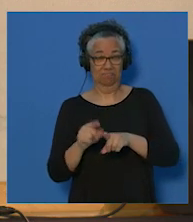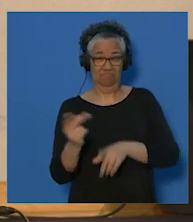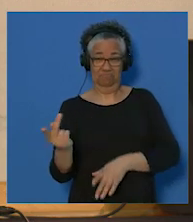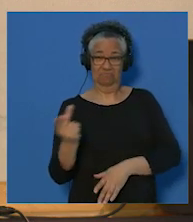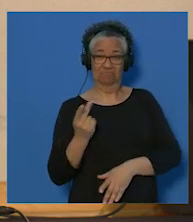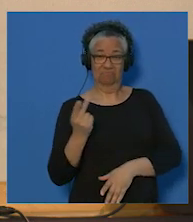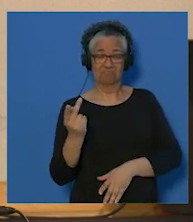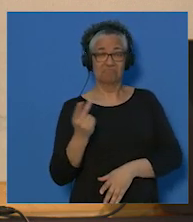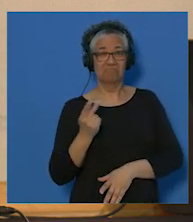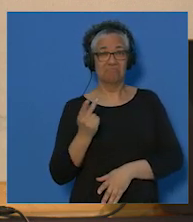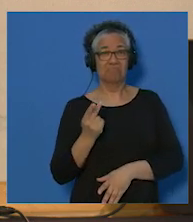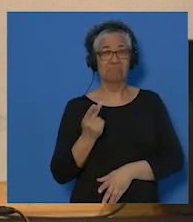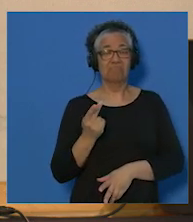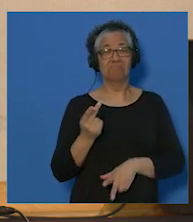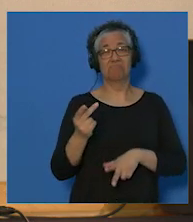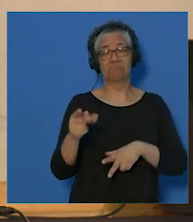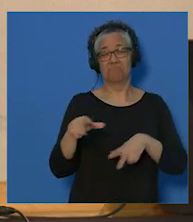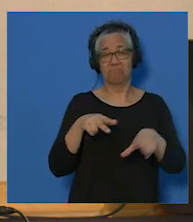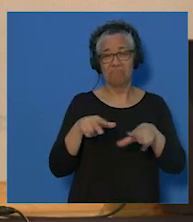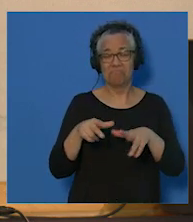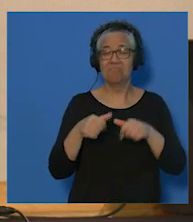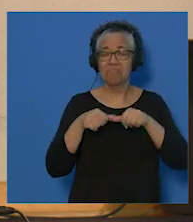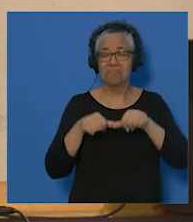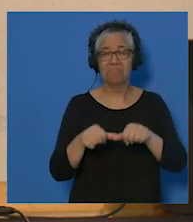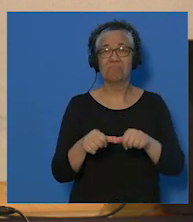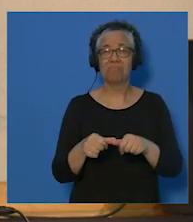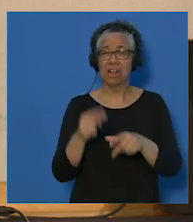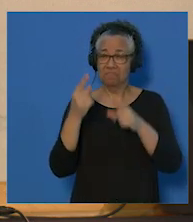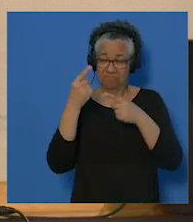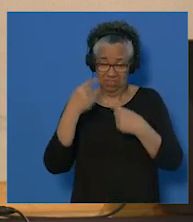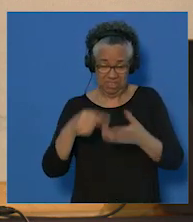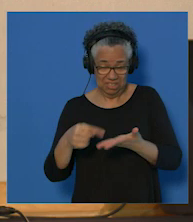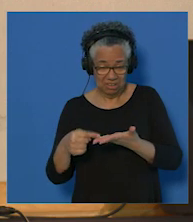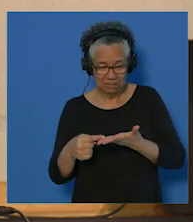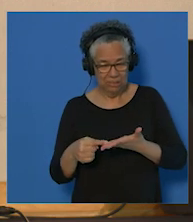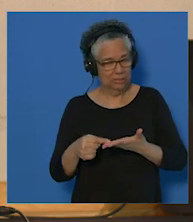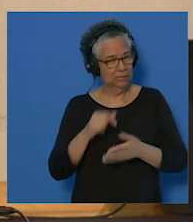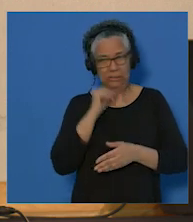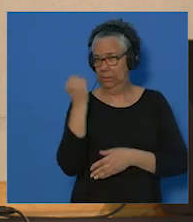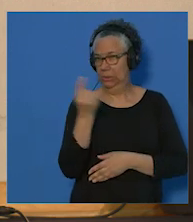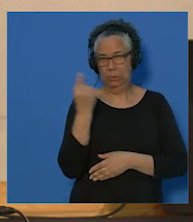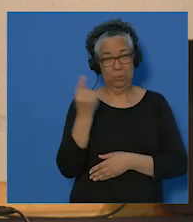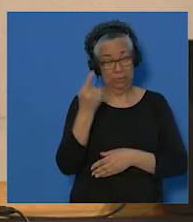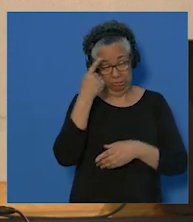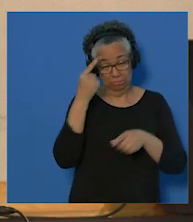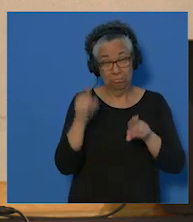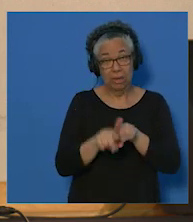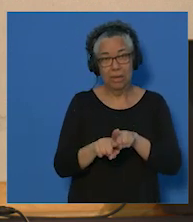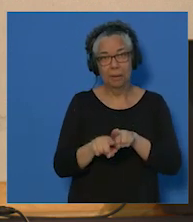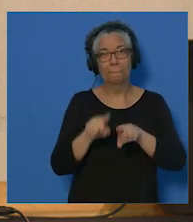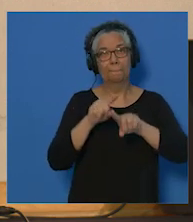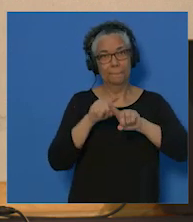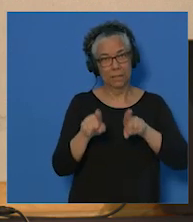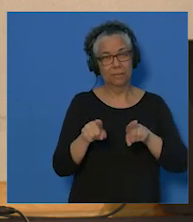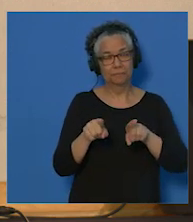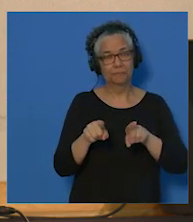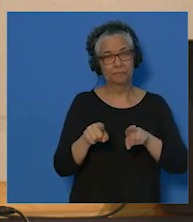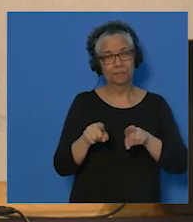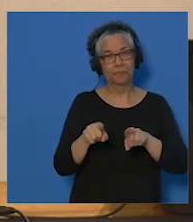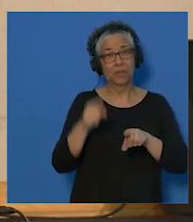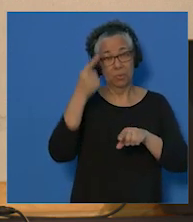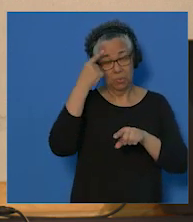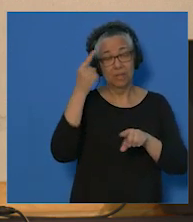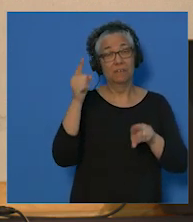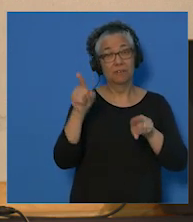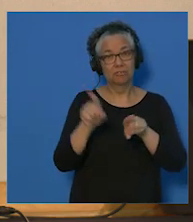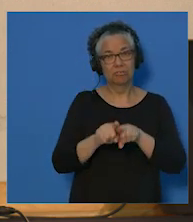to walk through and have discussions, we may not always agree, but what we have agreed to do is ensure that the